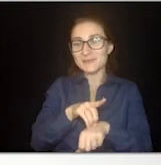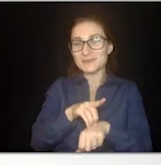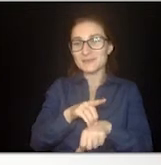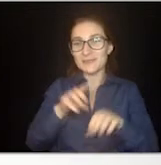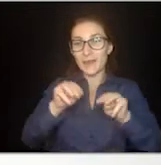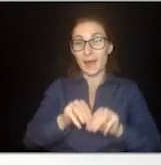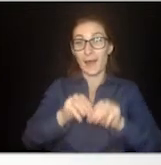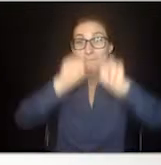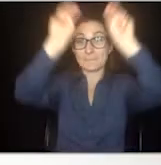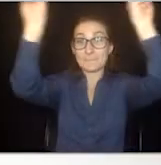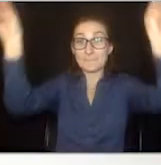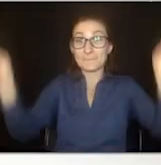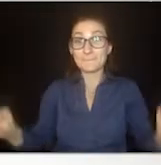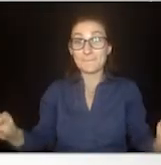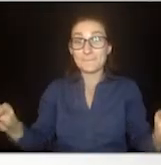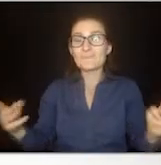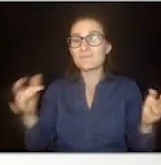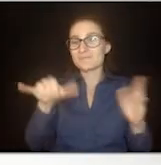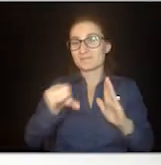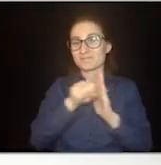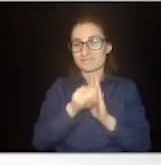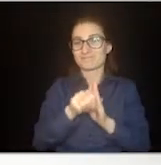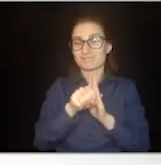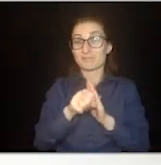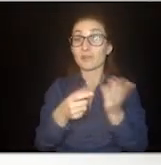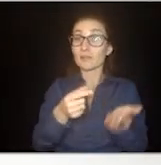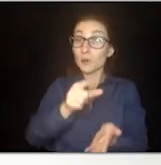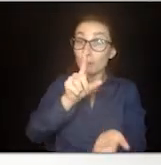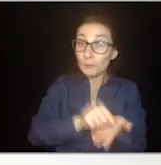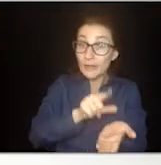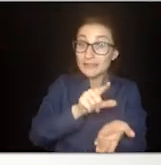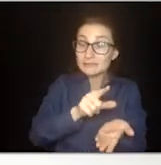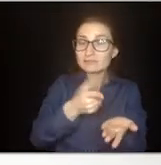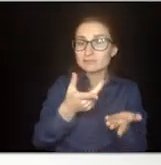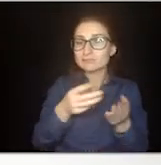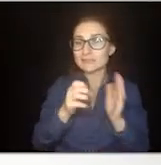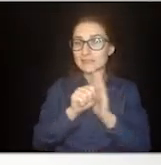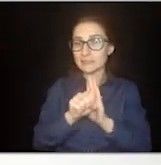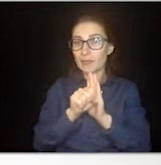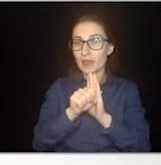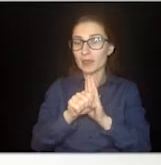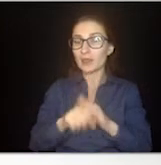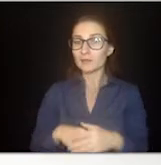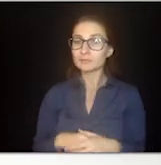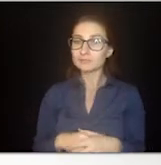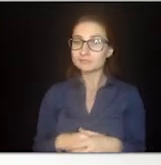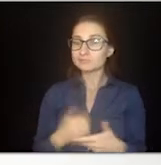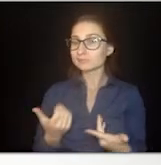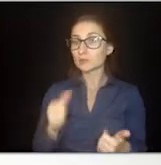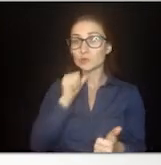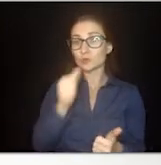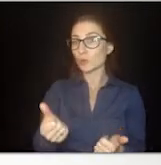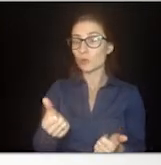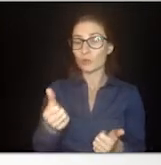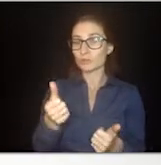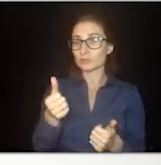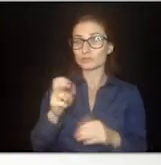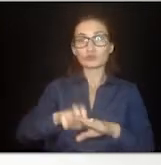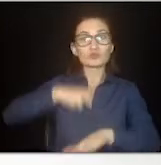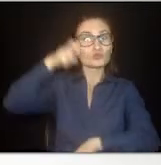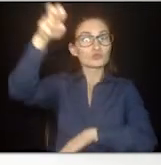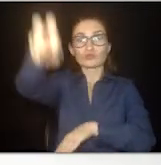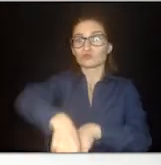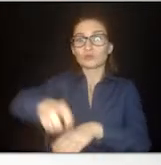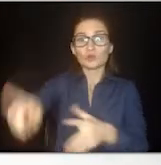McDonald's, right? That's a symbol. Print is a symbol. So we don't jump to using